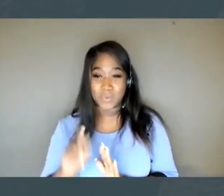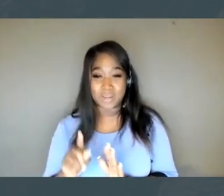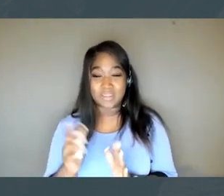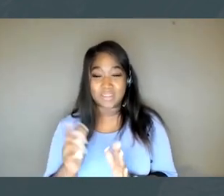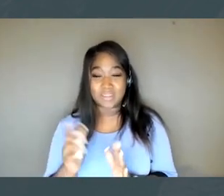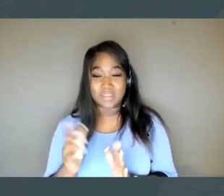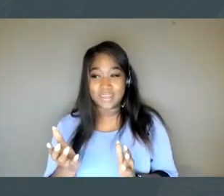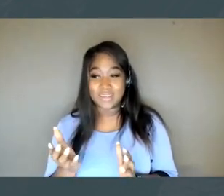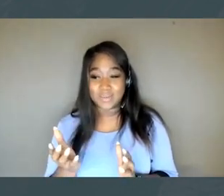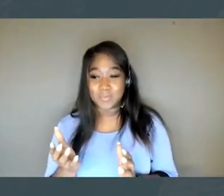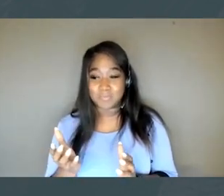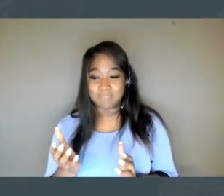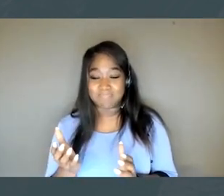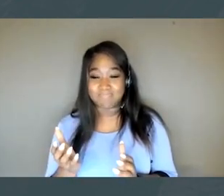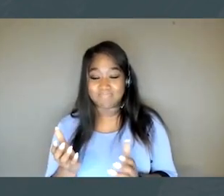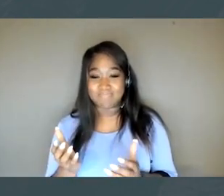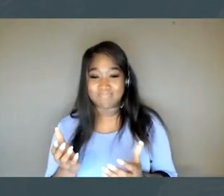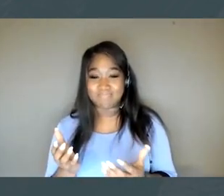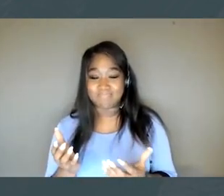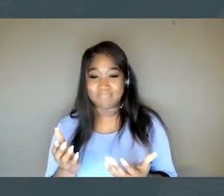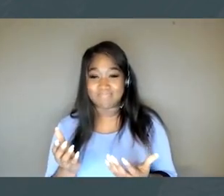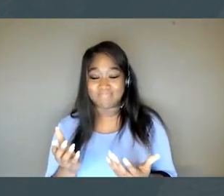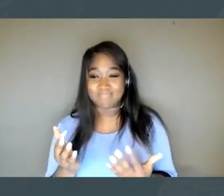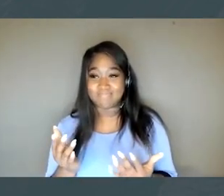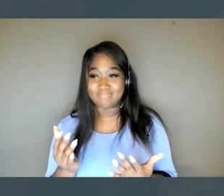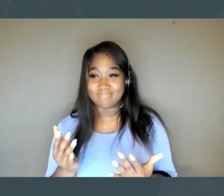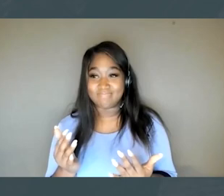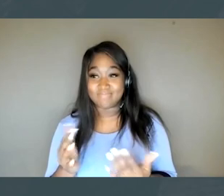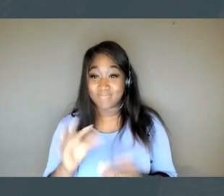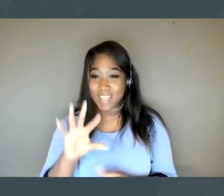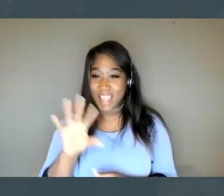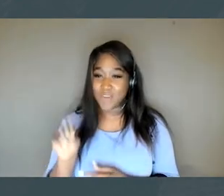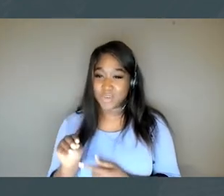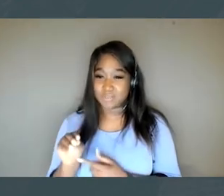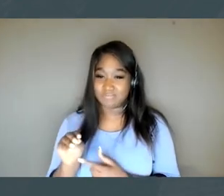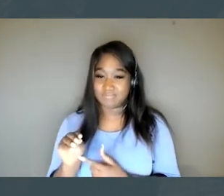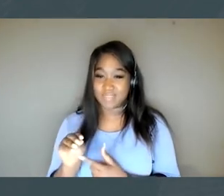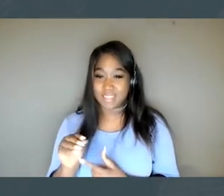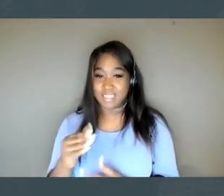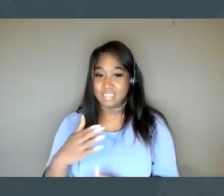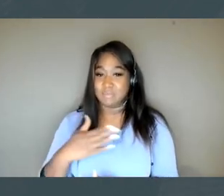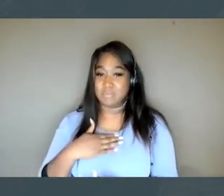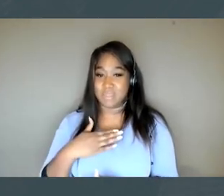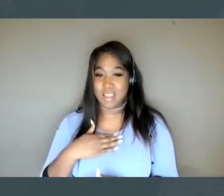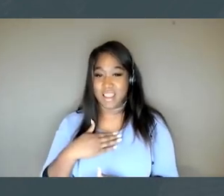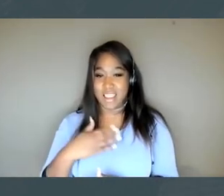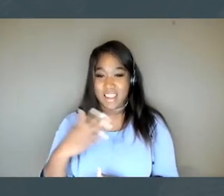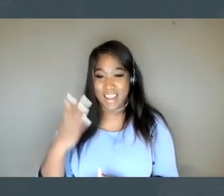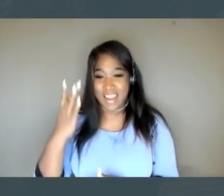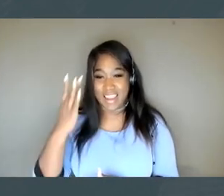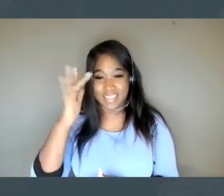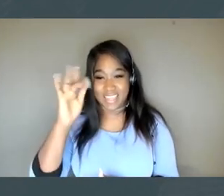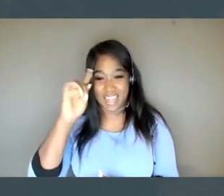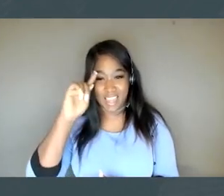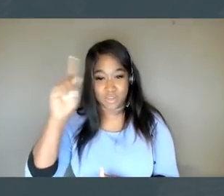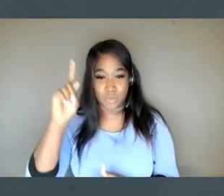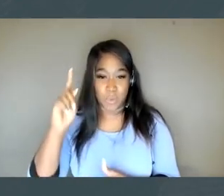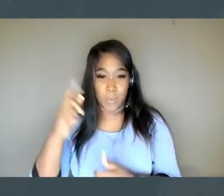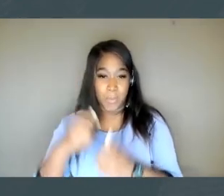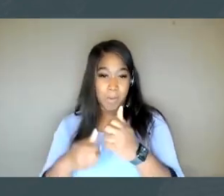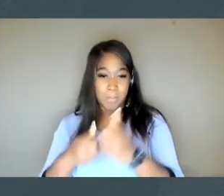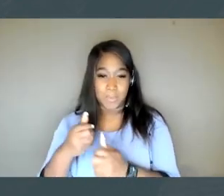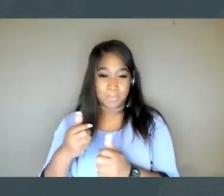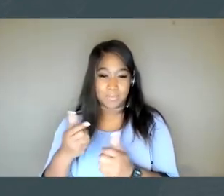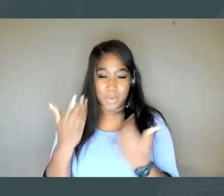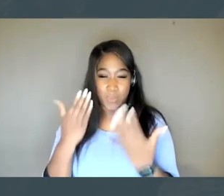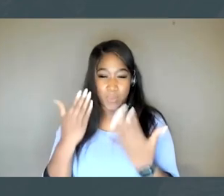I don't know what at Africa is. Africa is my problem, my intellectual problem. I don't know what Africa is. I was going to ask